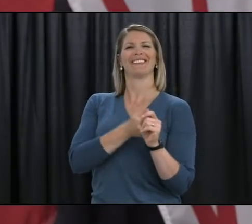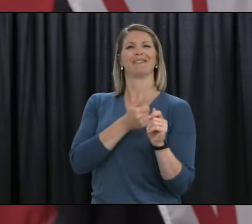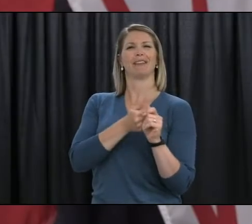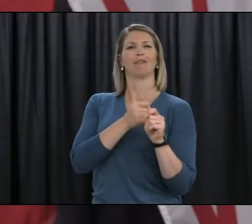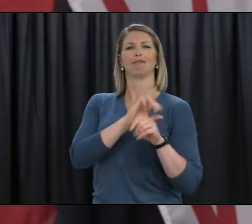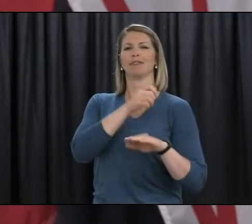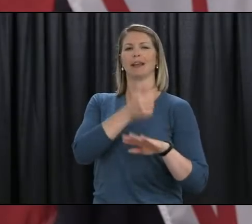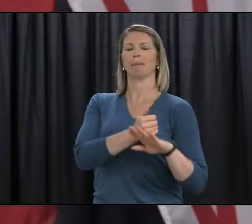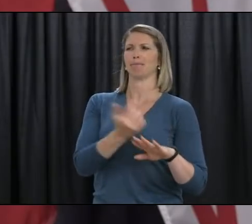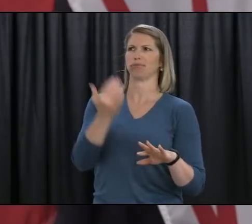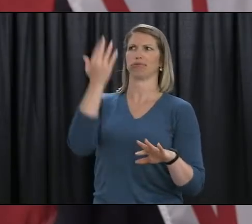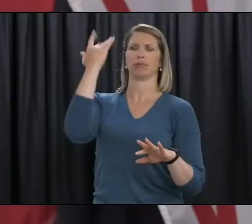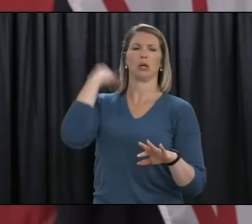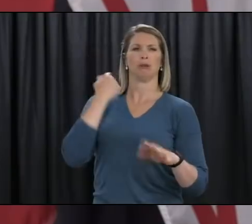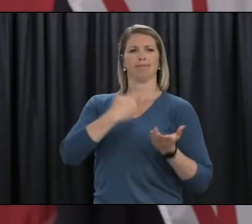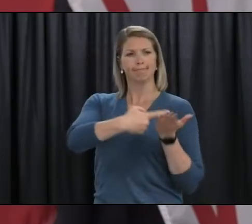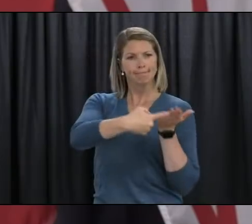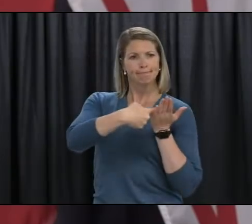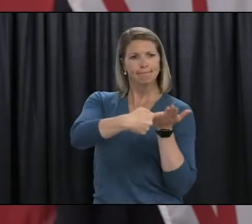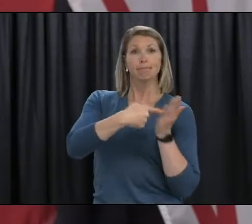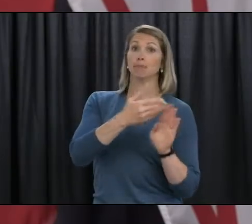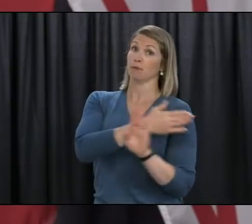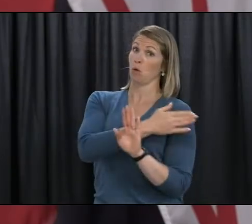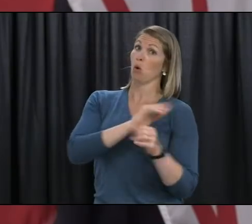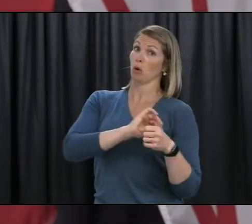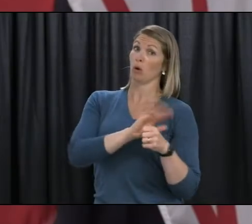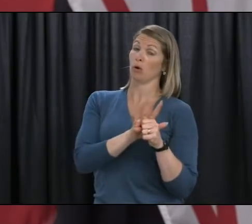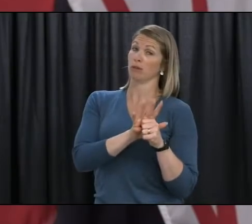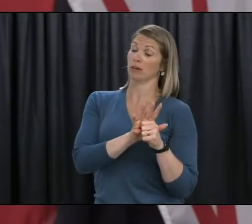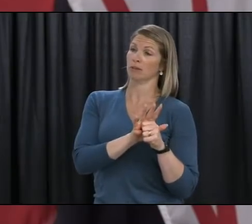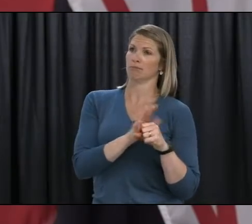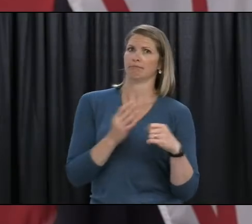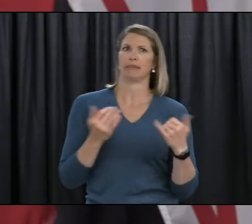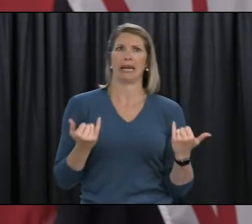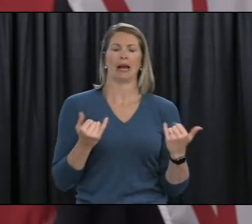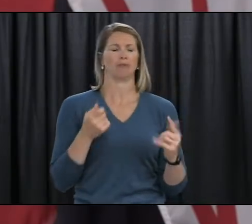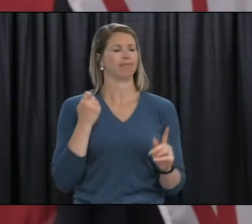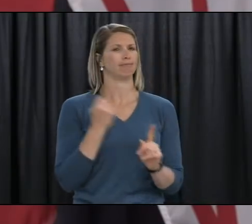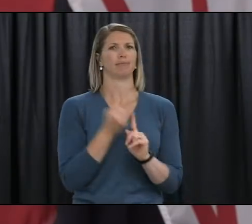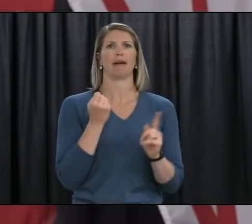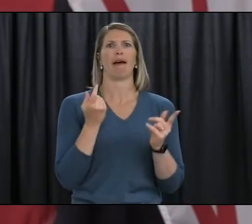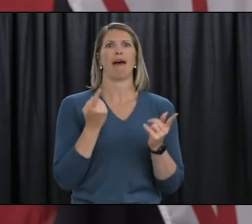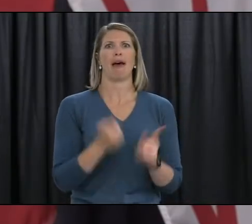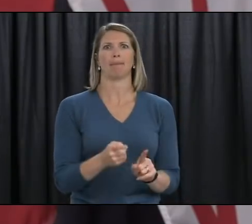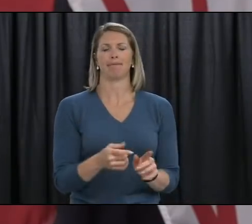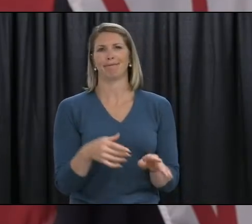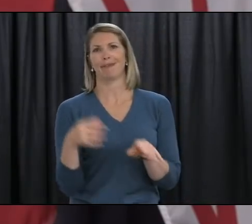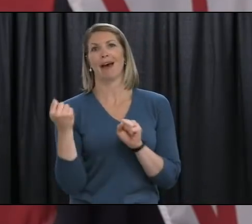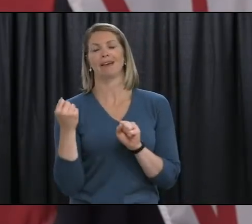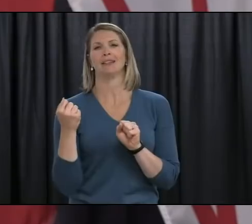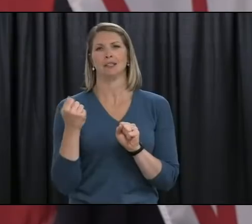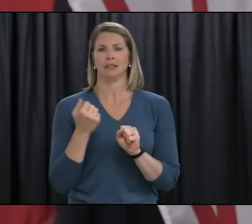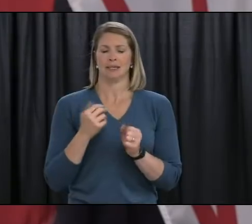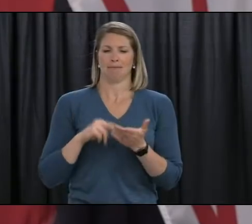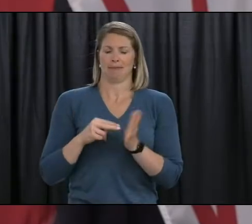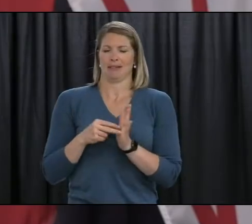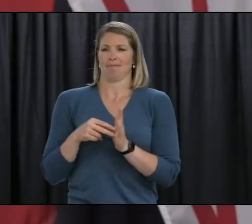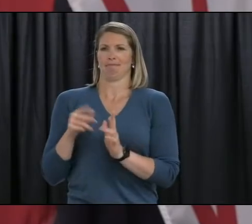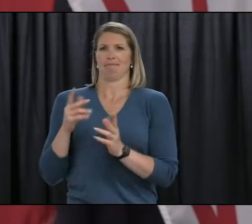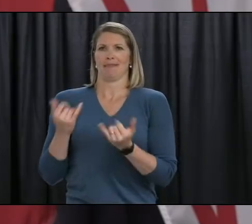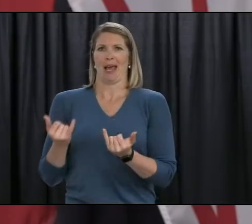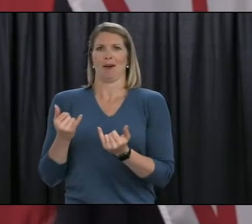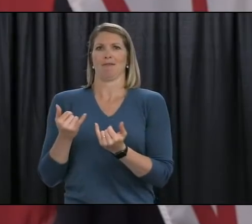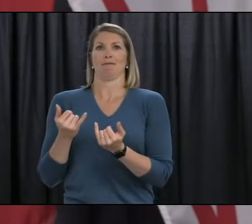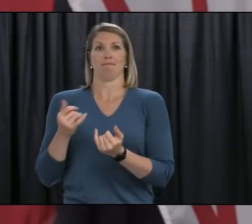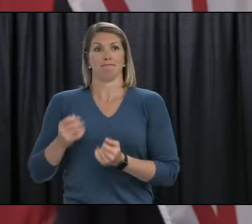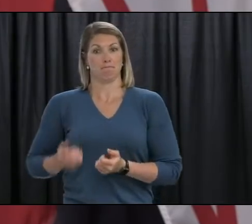place, prior to dealing with this. But this has been a great opportunity to actually get people to adapt to this and try this, and I